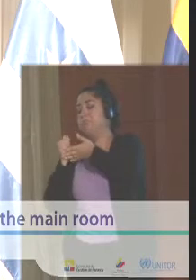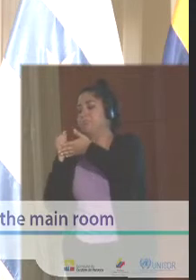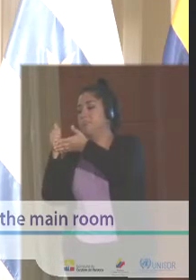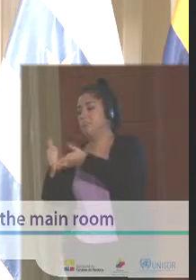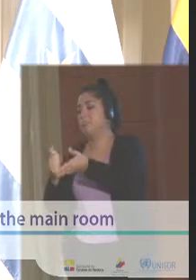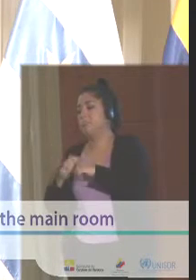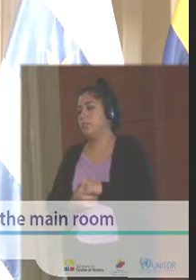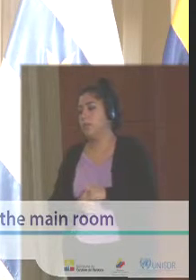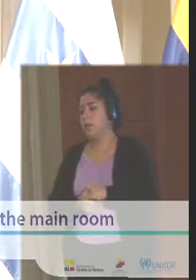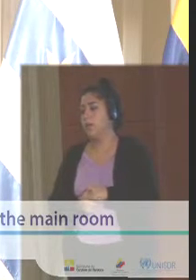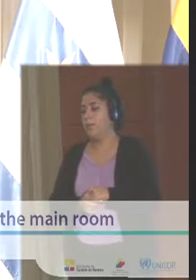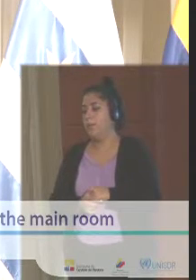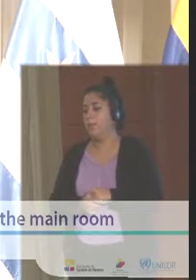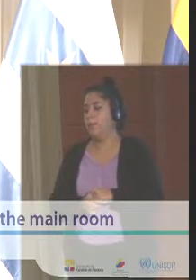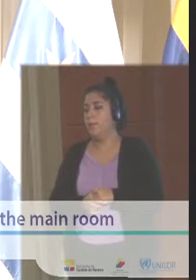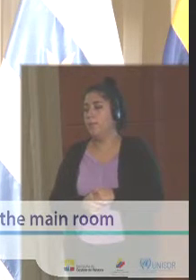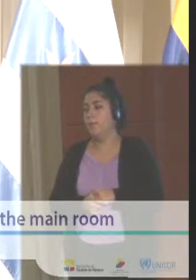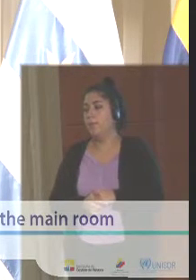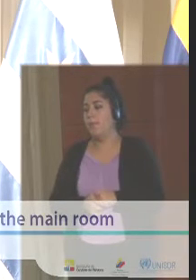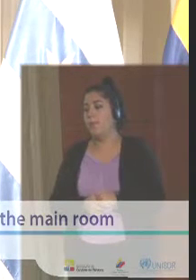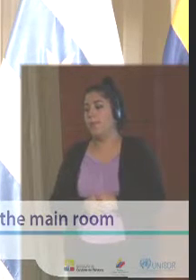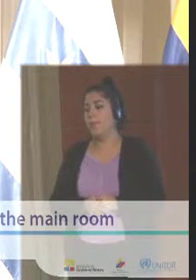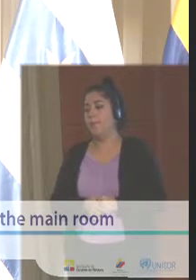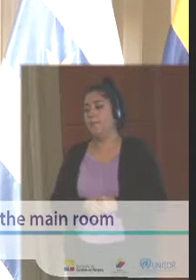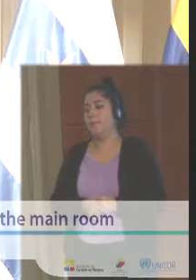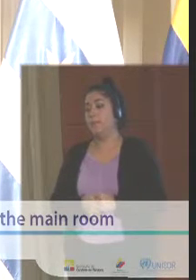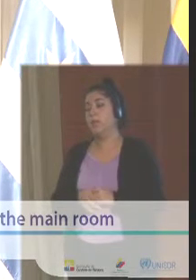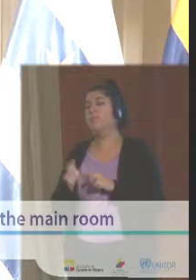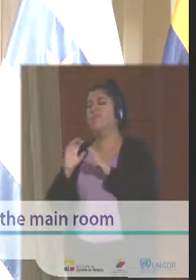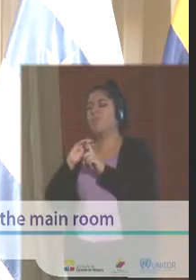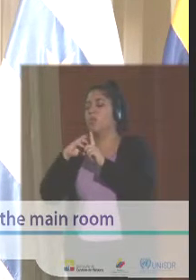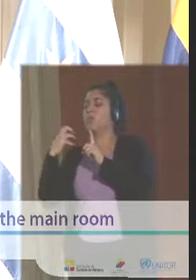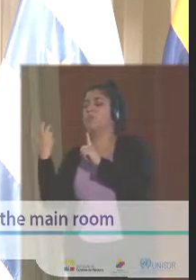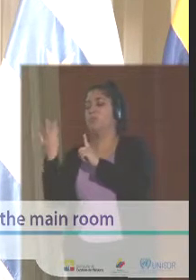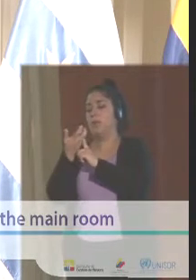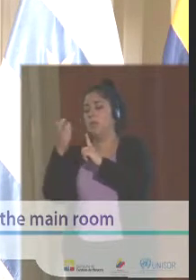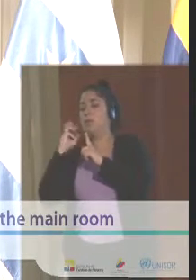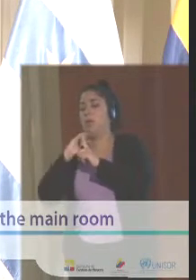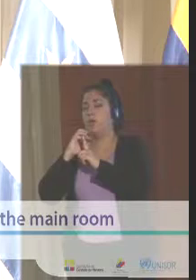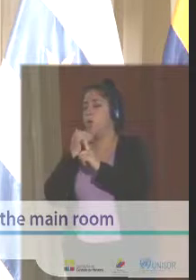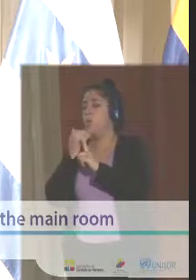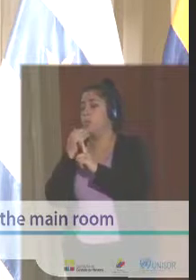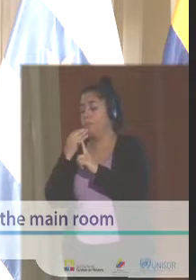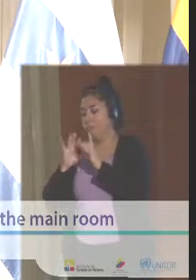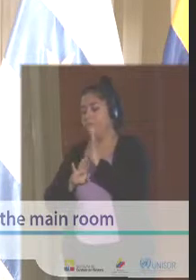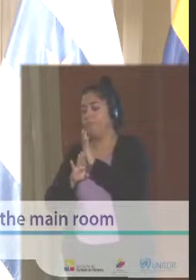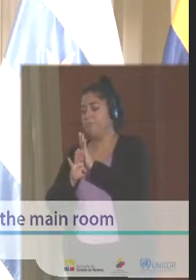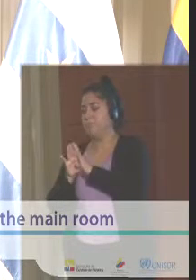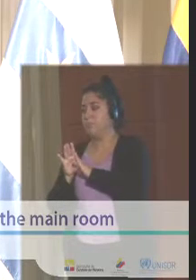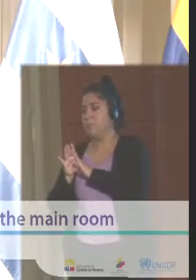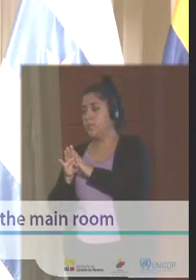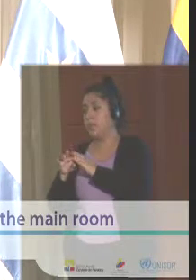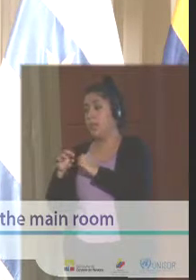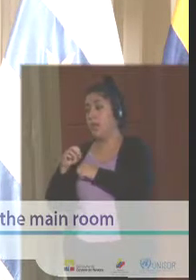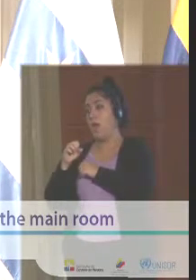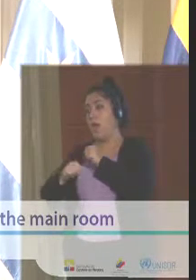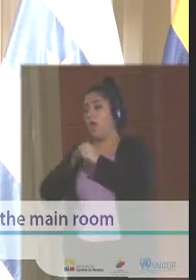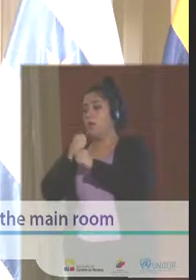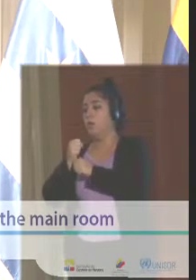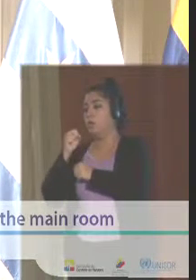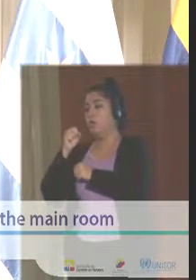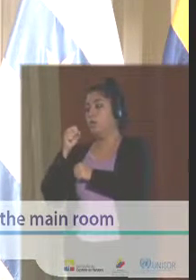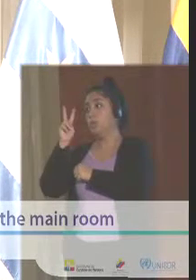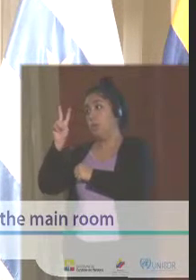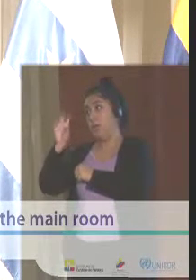groundwork to what has to do with risk management and public investment in the context of climate change. And